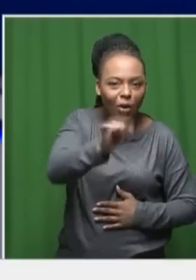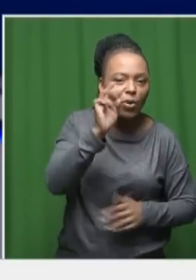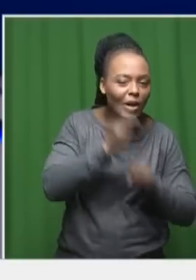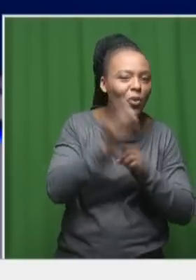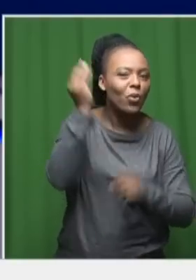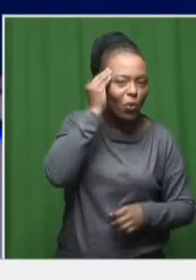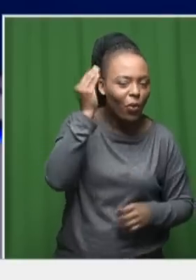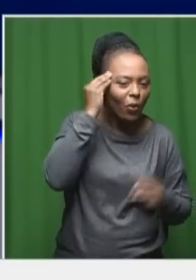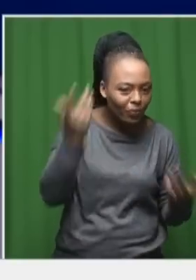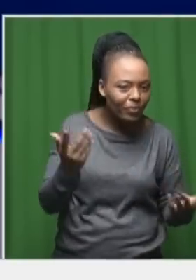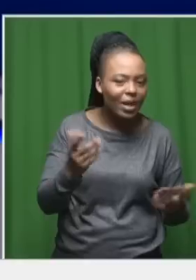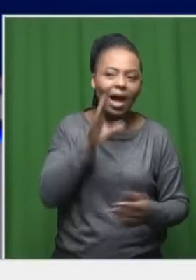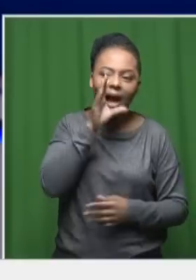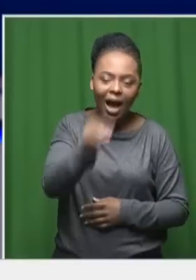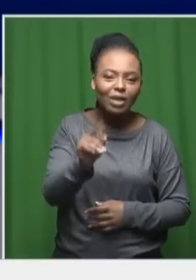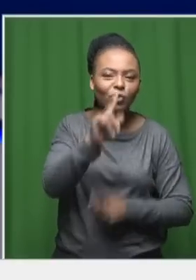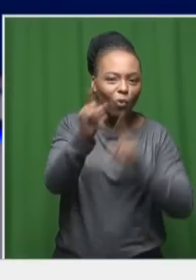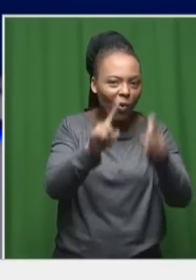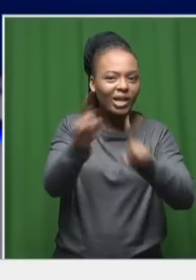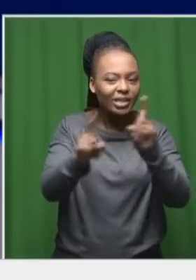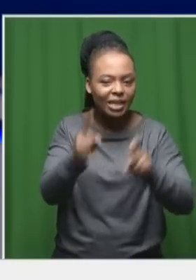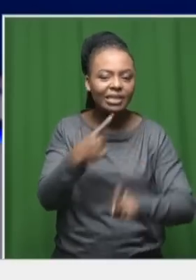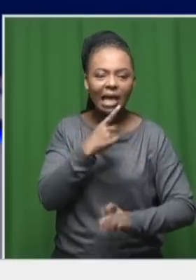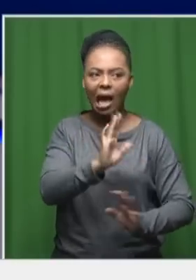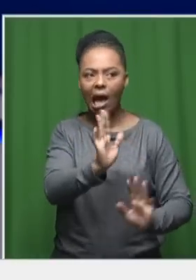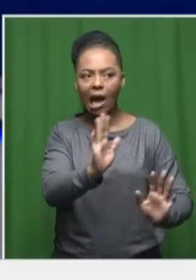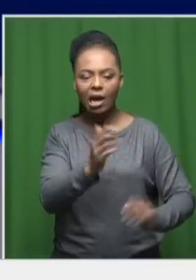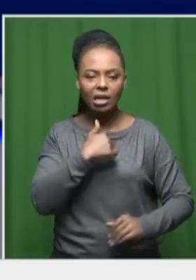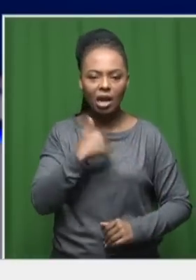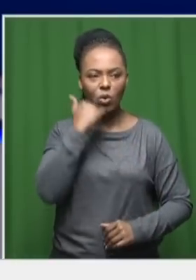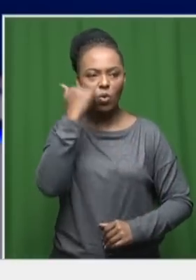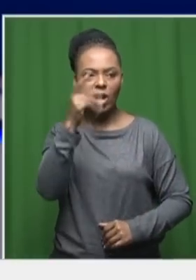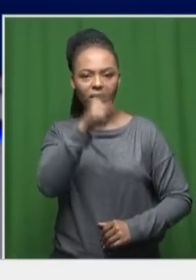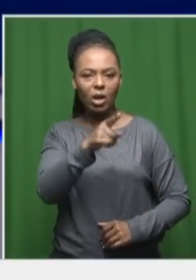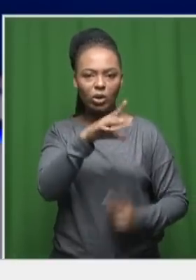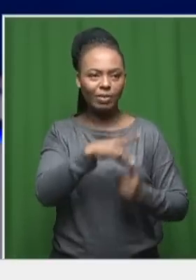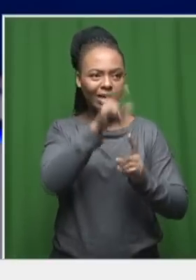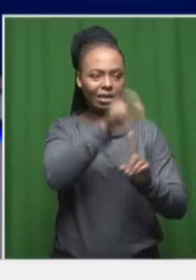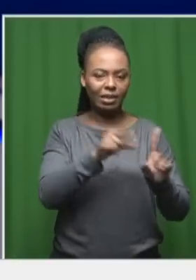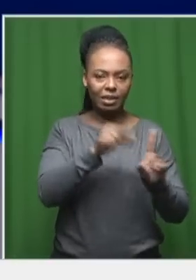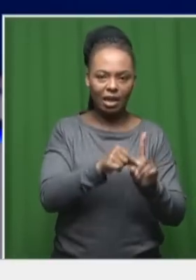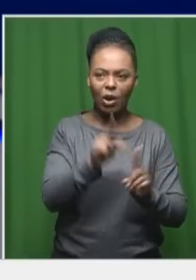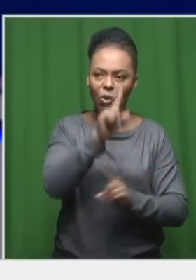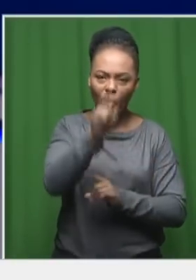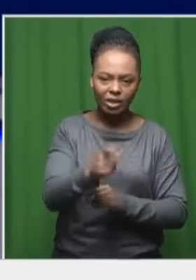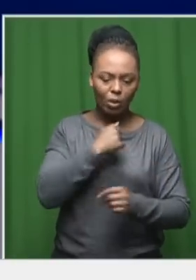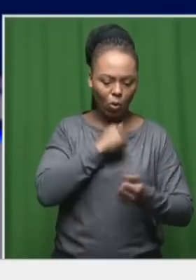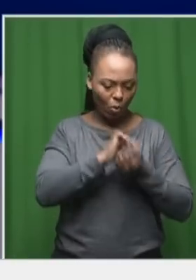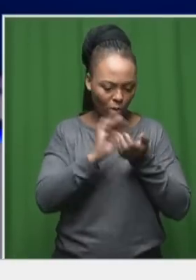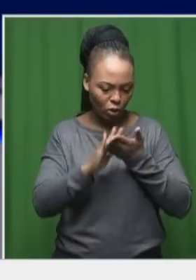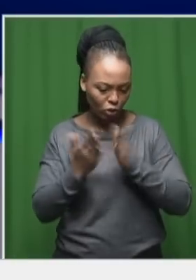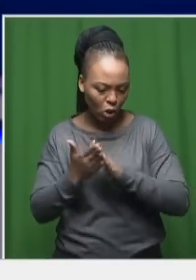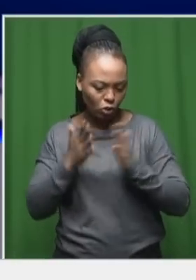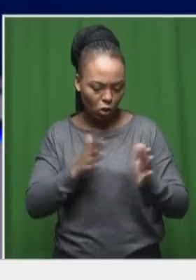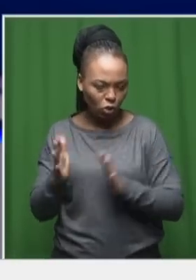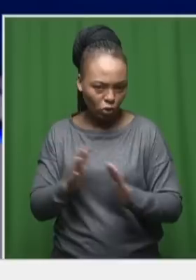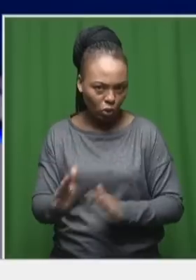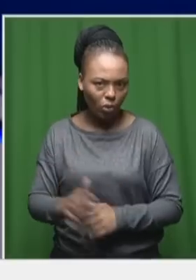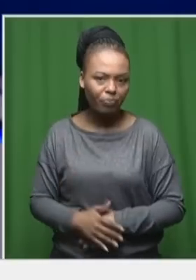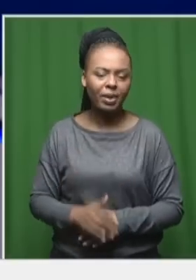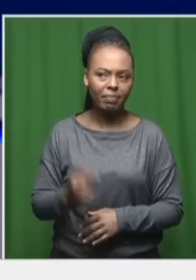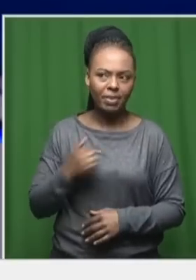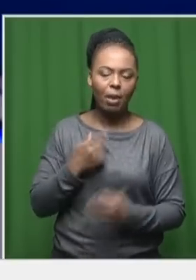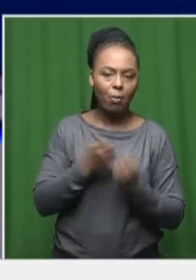debates. We actually need to ask those hard questions. So say, no, listen, I don't want to deal with an intermediary. Here's my question about my community. And I think most